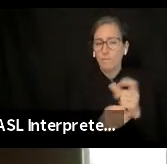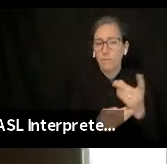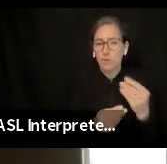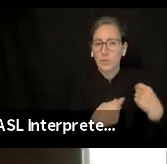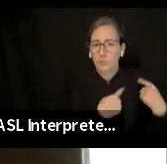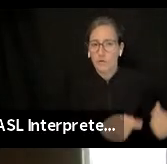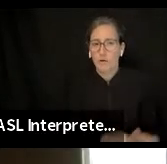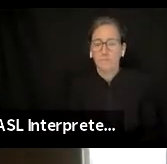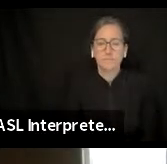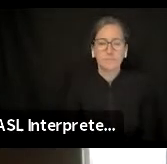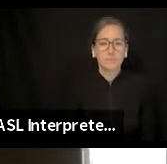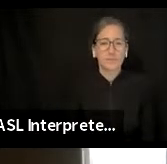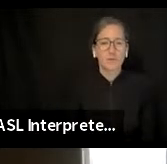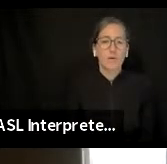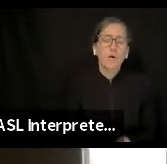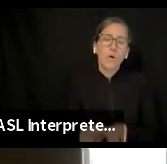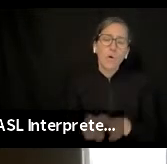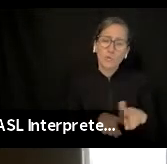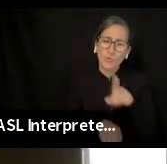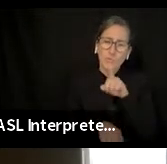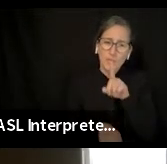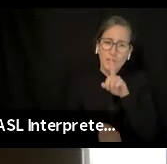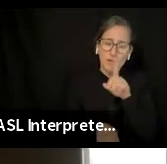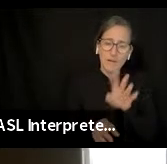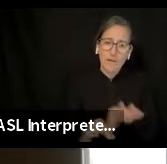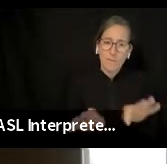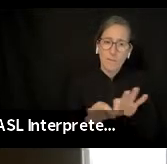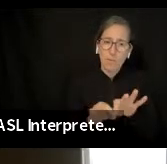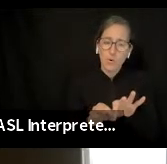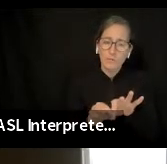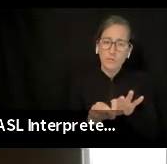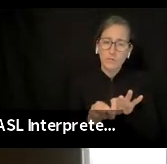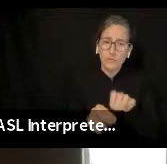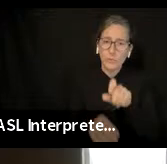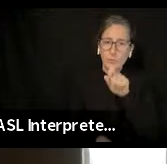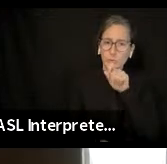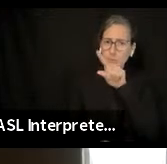important to speak truth to power. And I thought that this would be a good avenue for that as well.